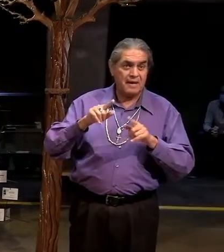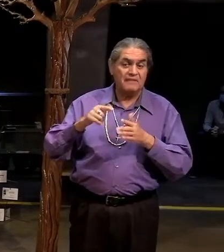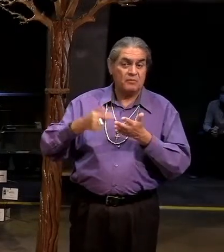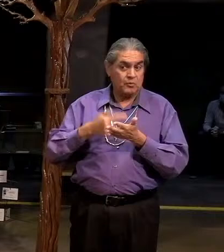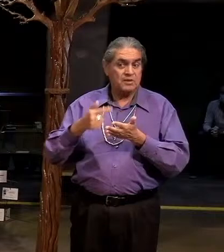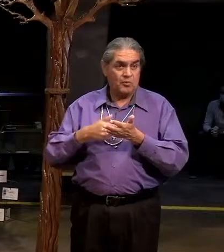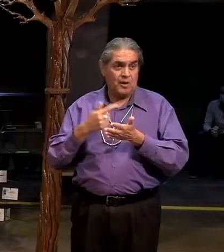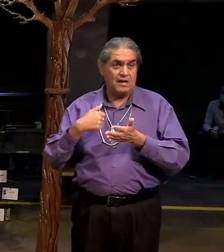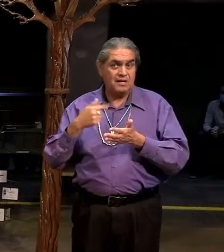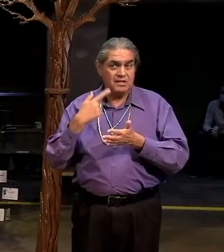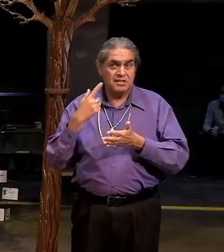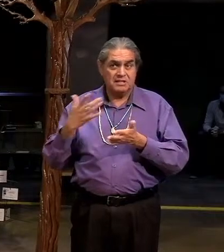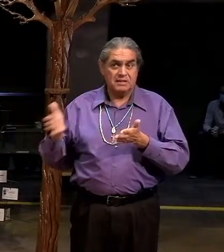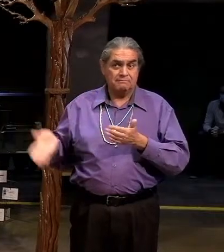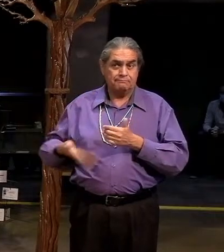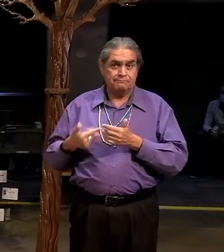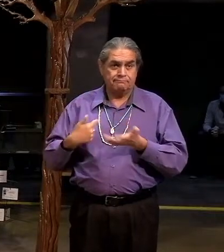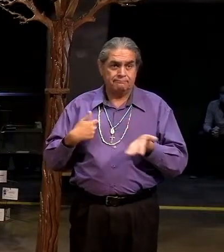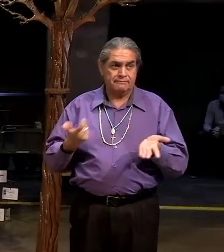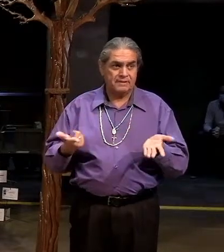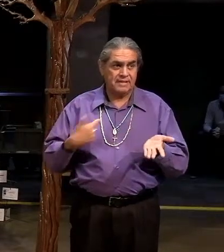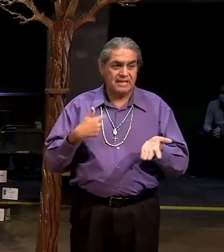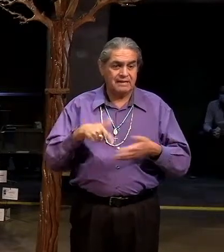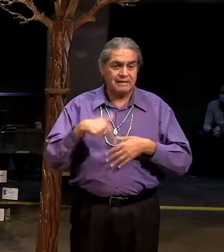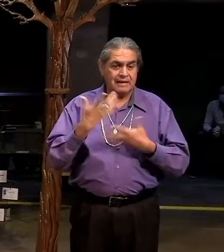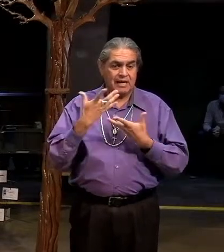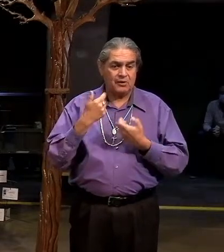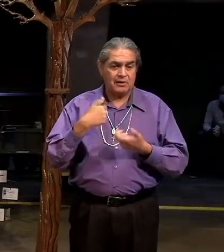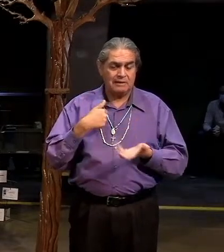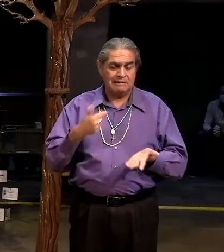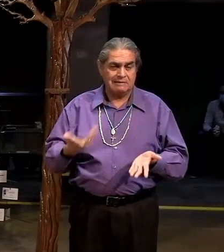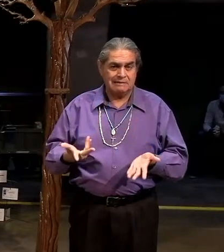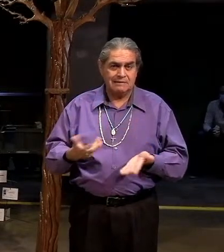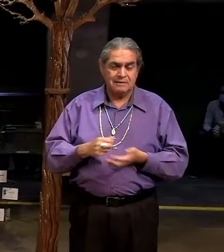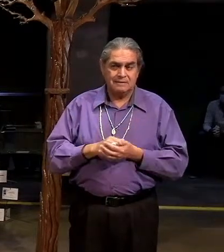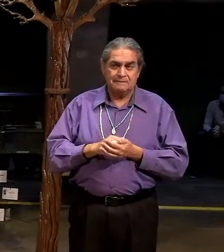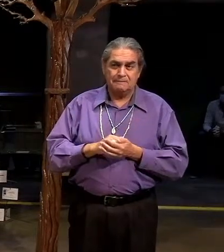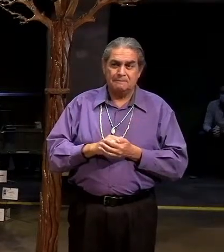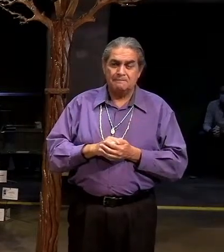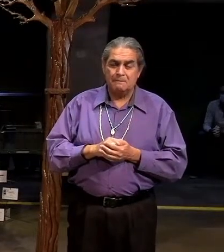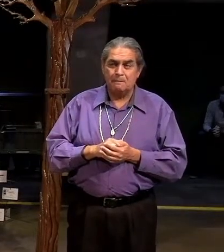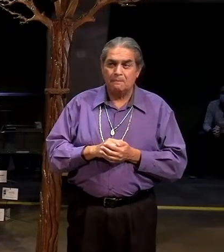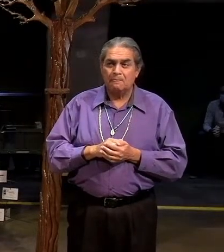she did get angry at me.